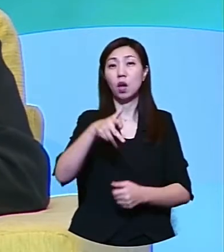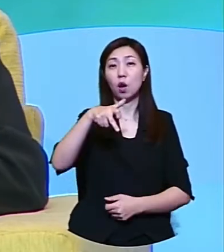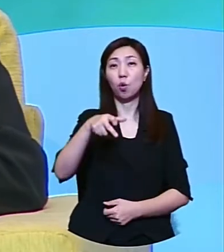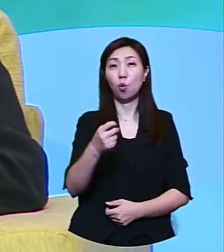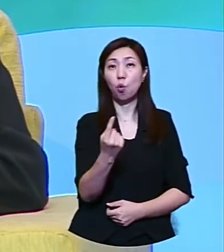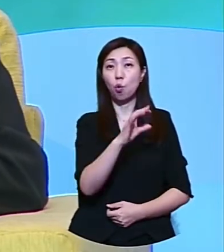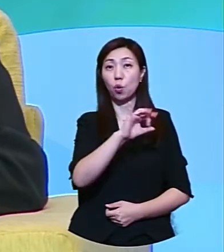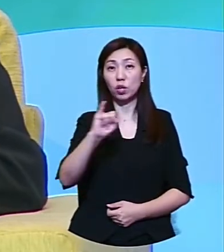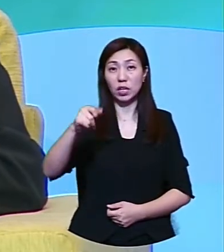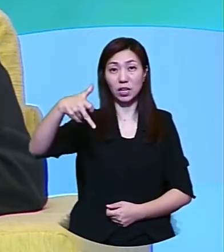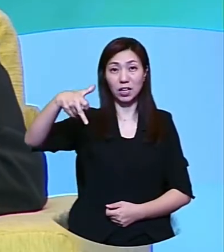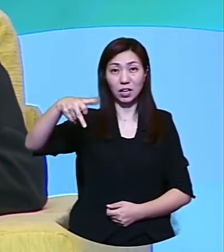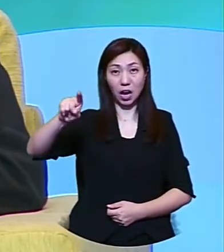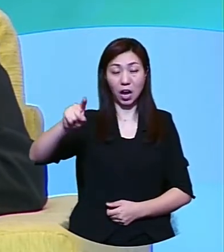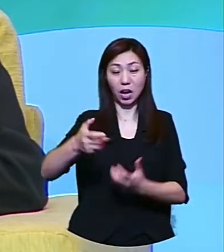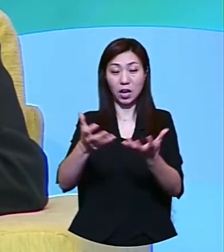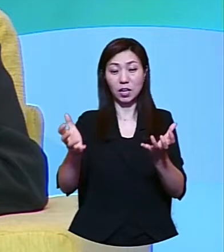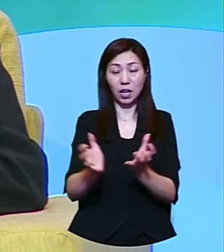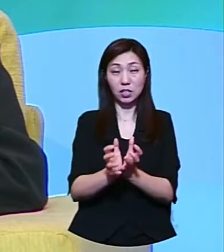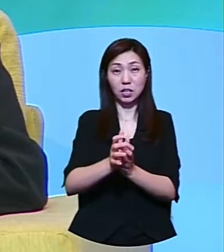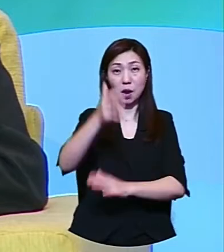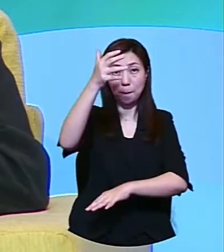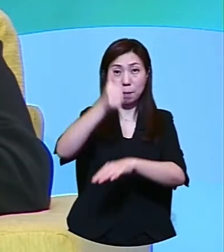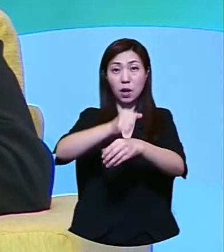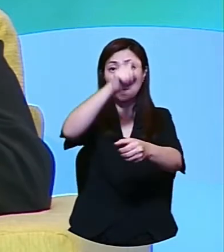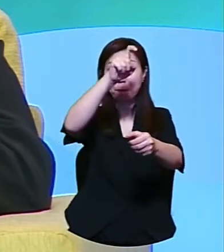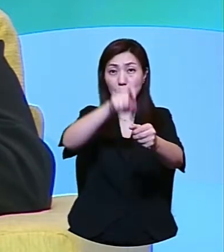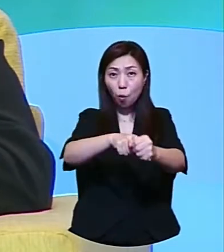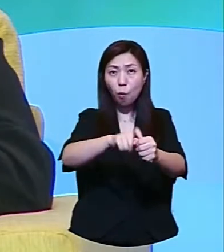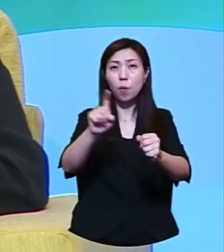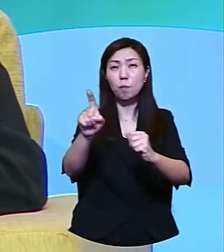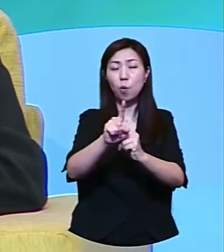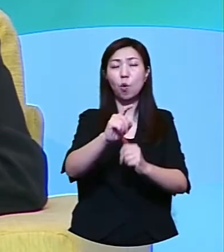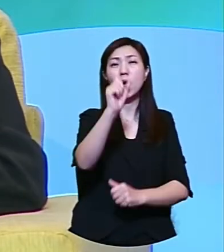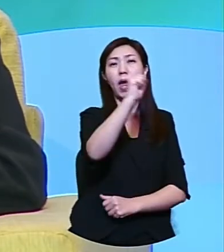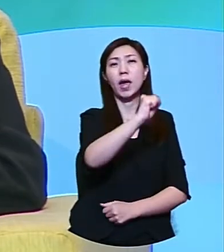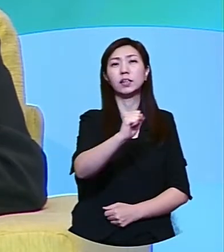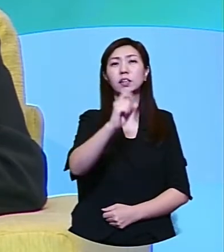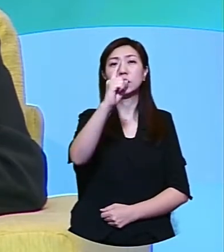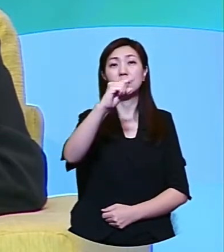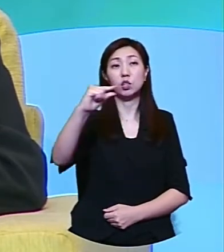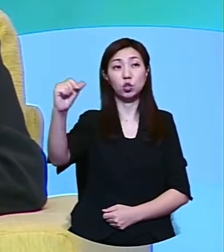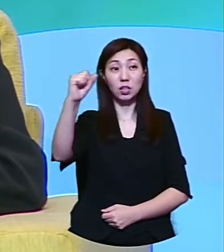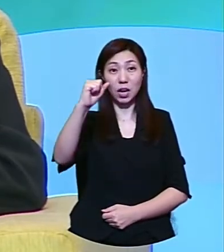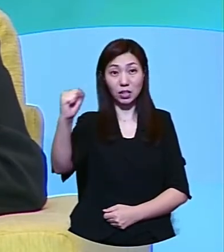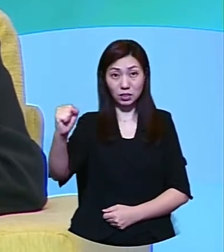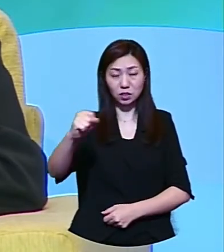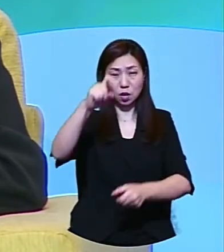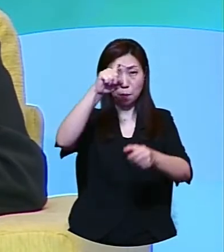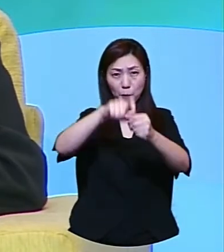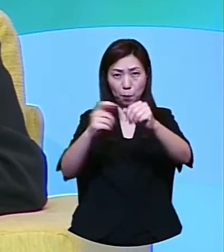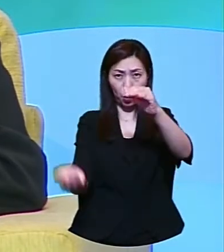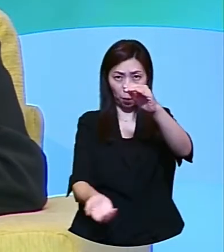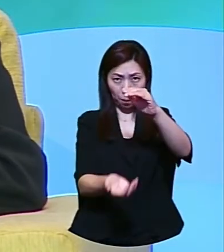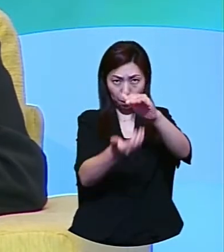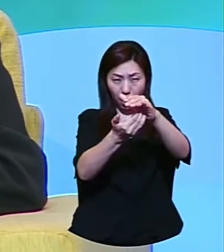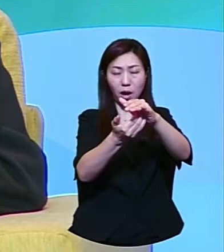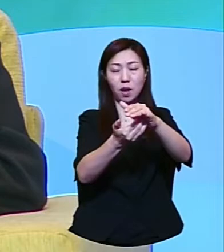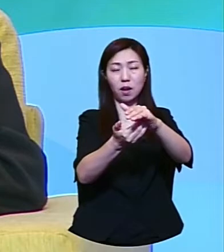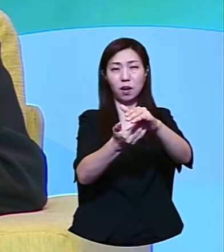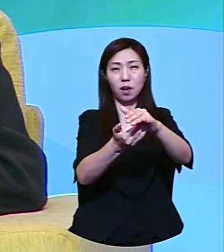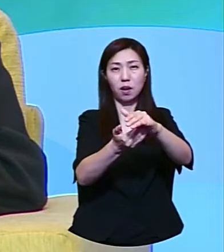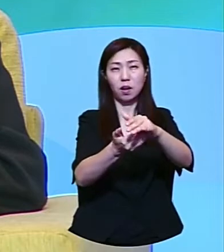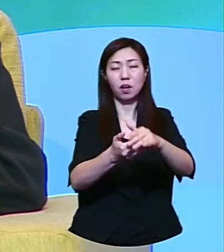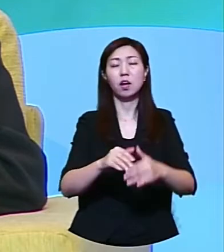reach the SDG goals in many ways. And in particular, as